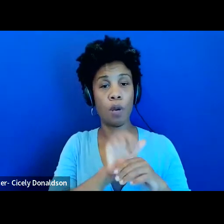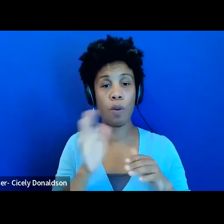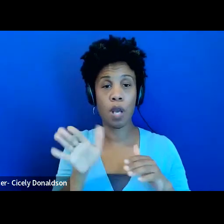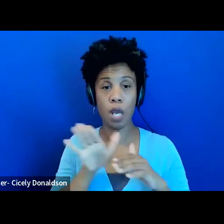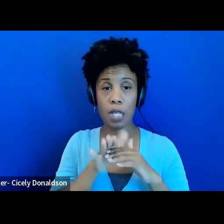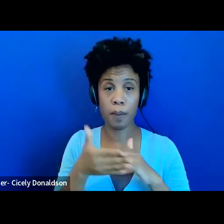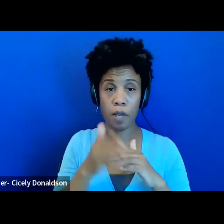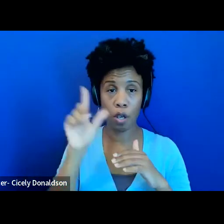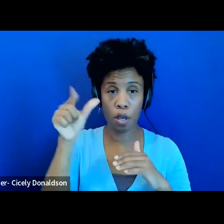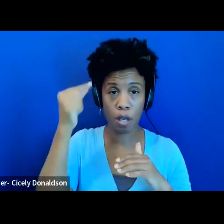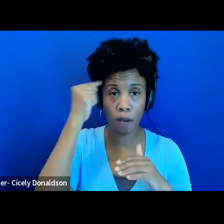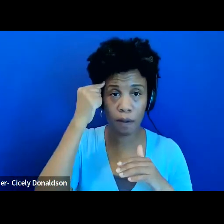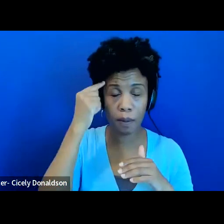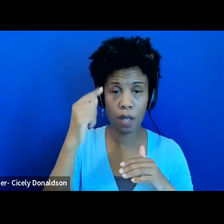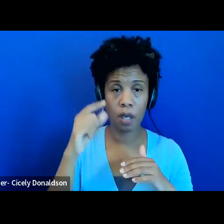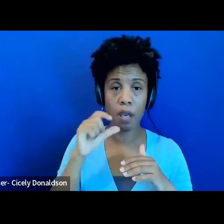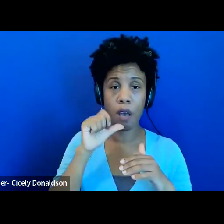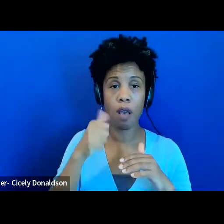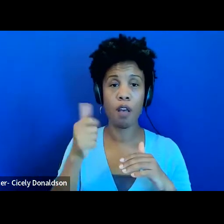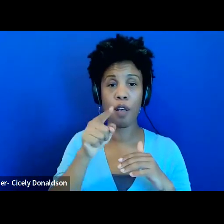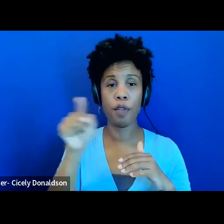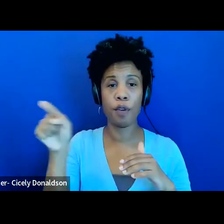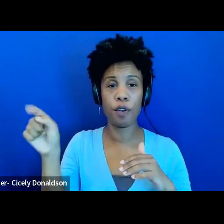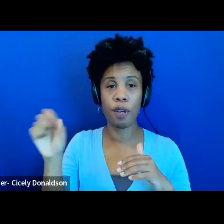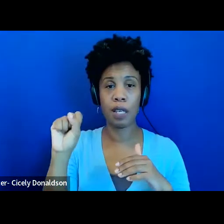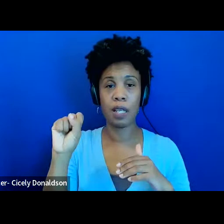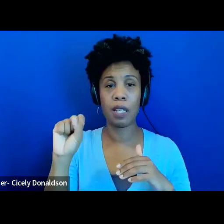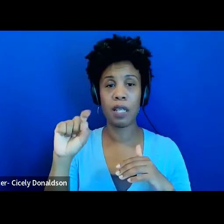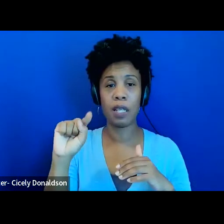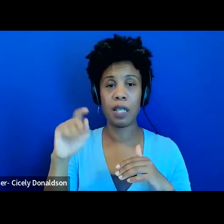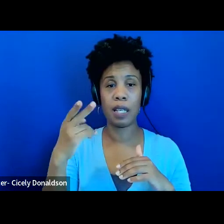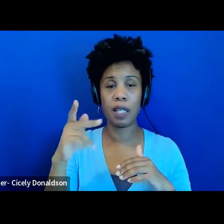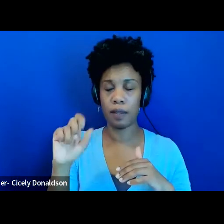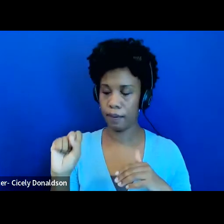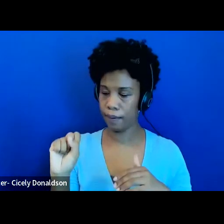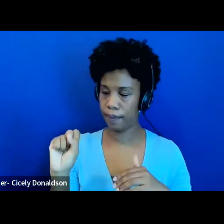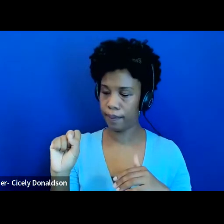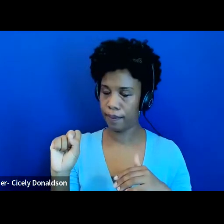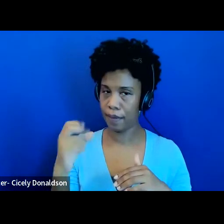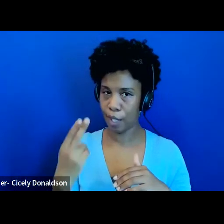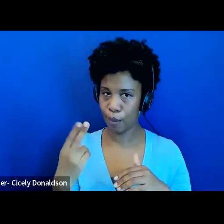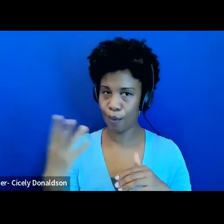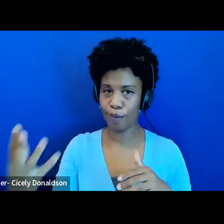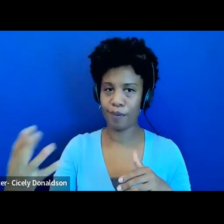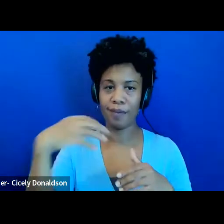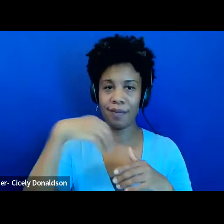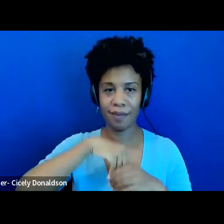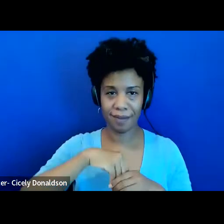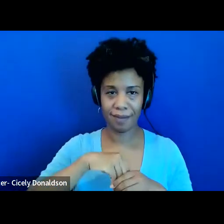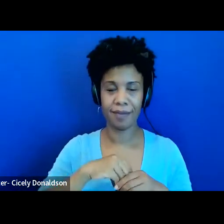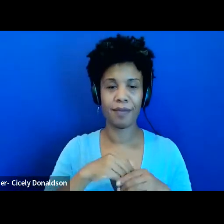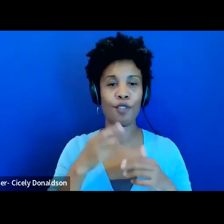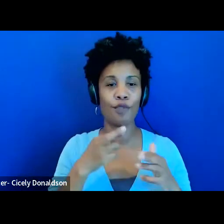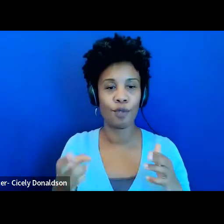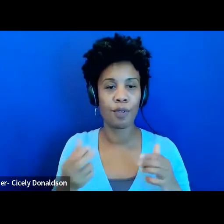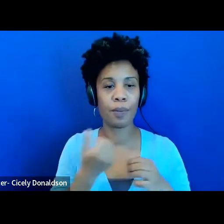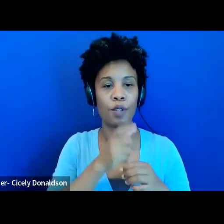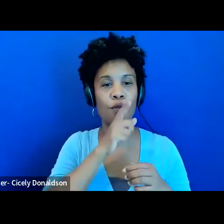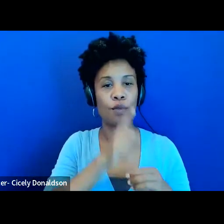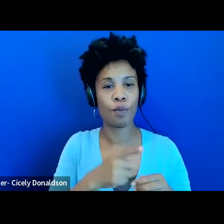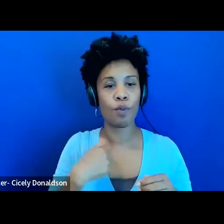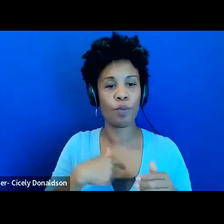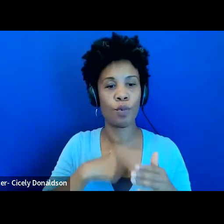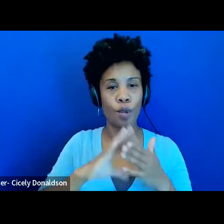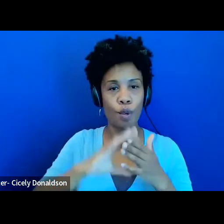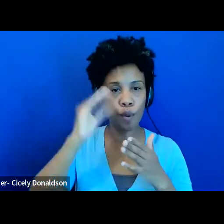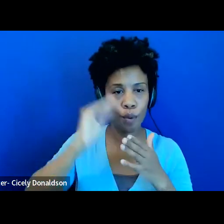other stakeholders who have really invested a vast amount of resources to ensure our education, as well as